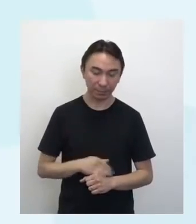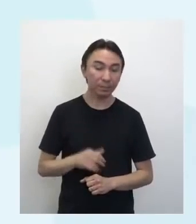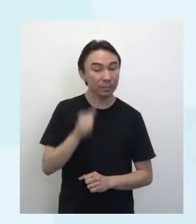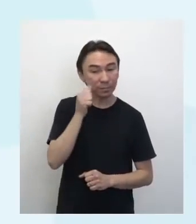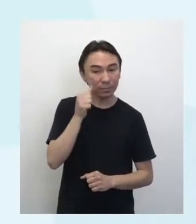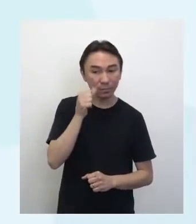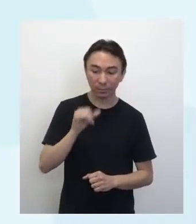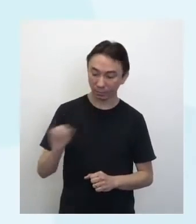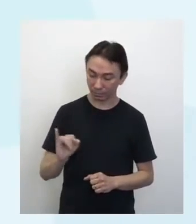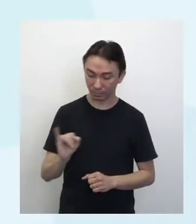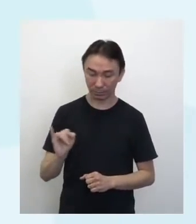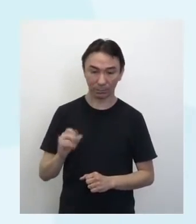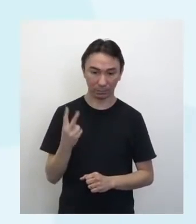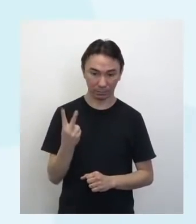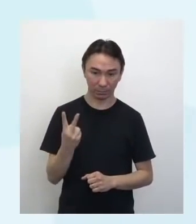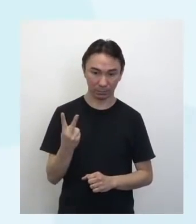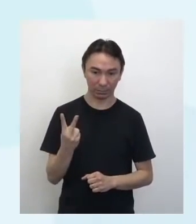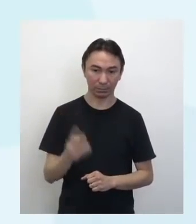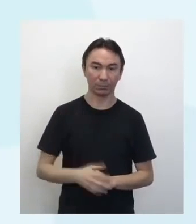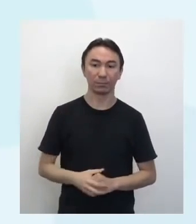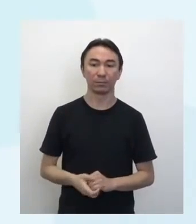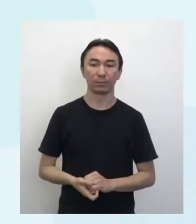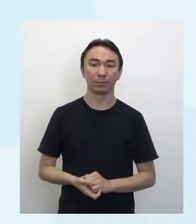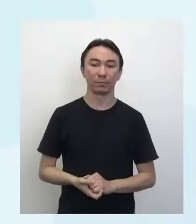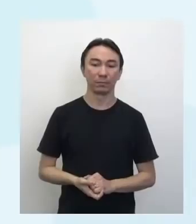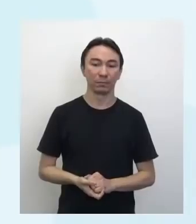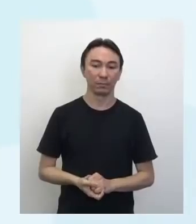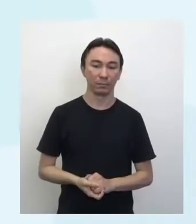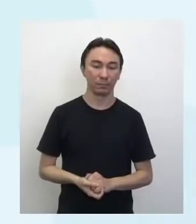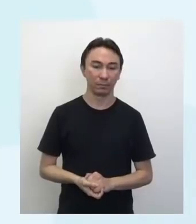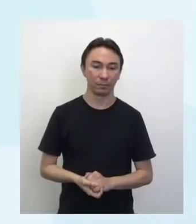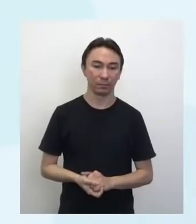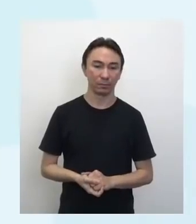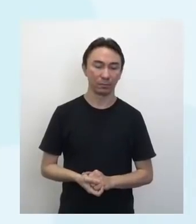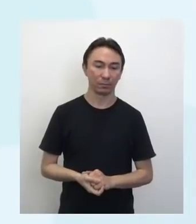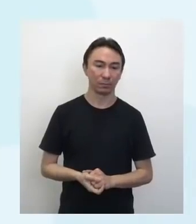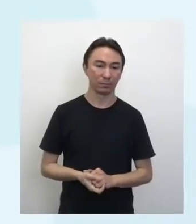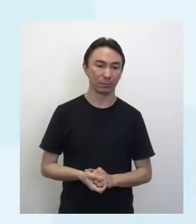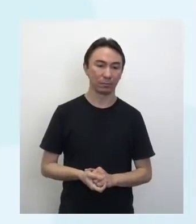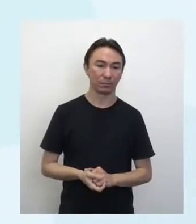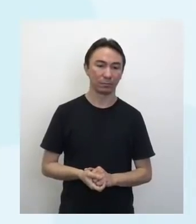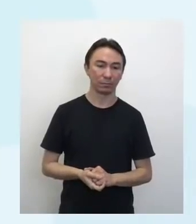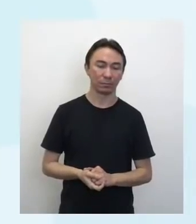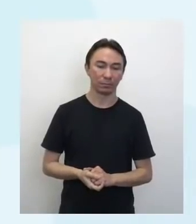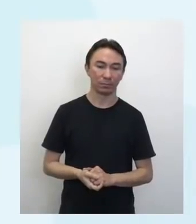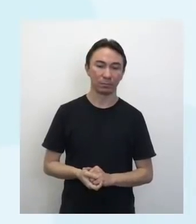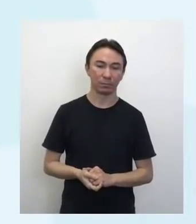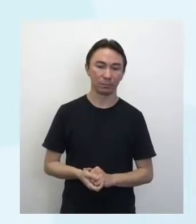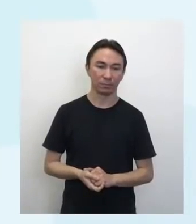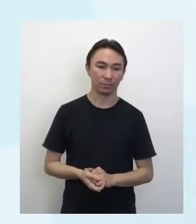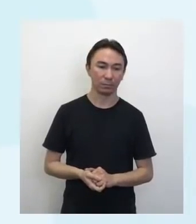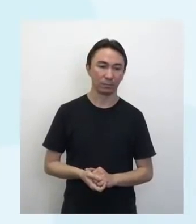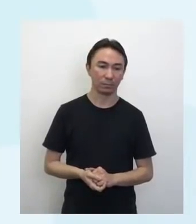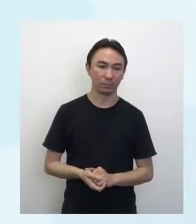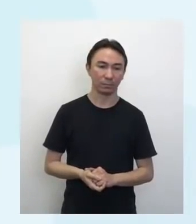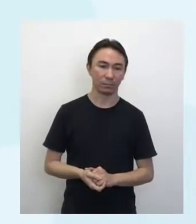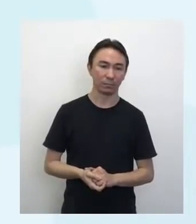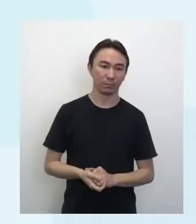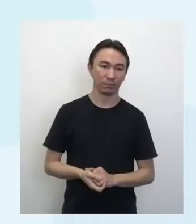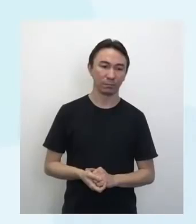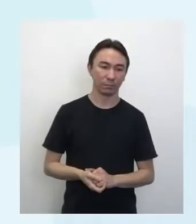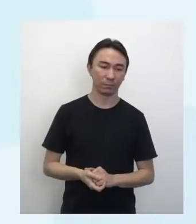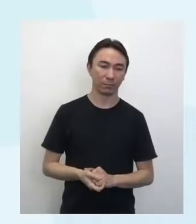ok what your sister Nancy One Of His arrival night is your name is Riva Evoque